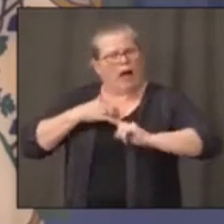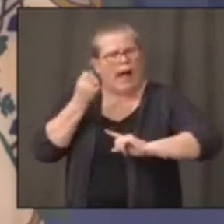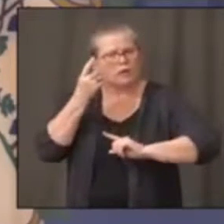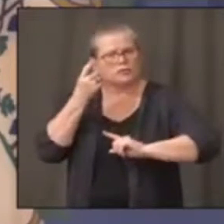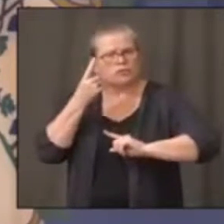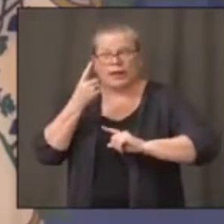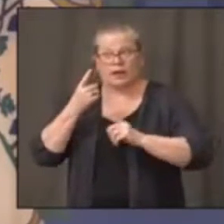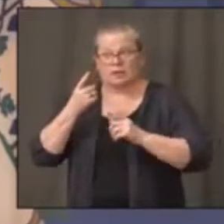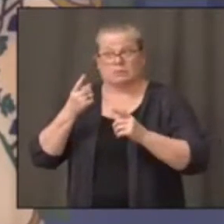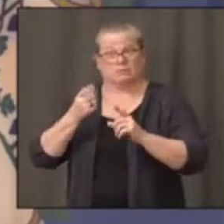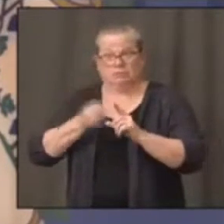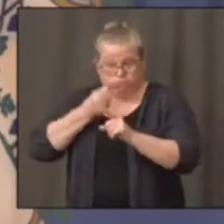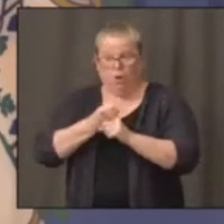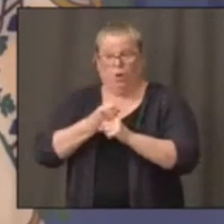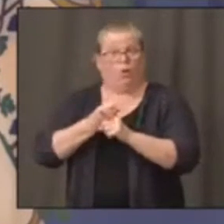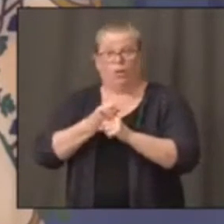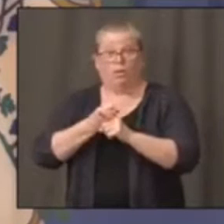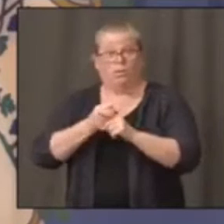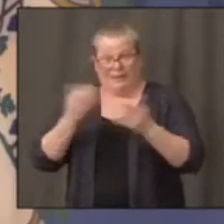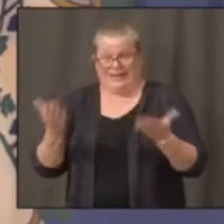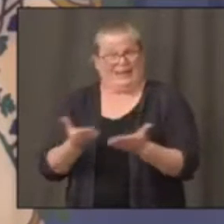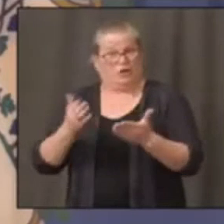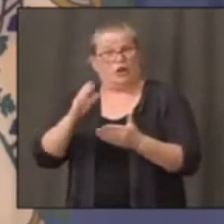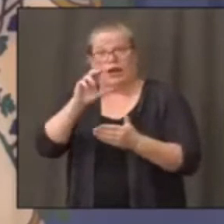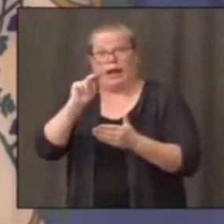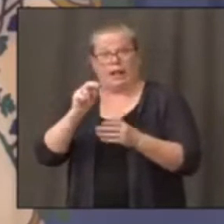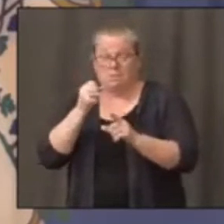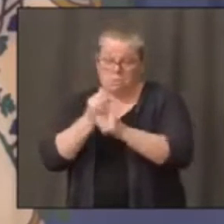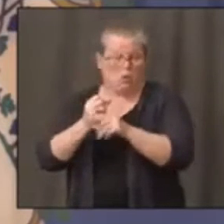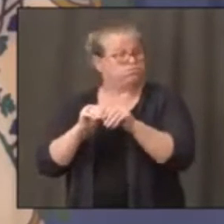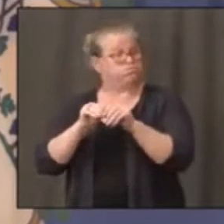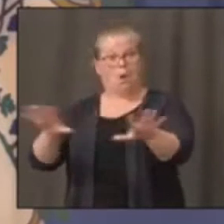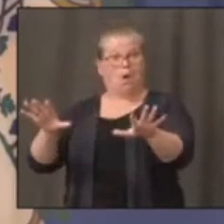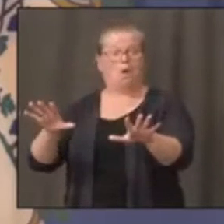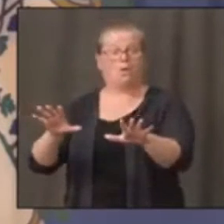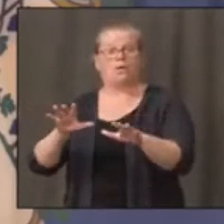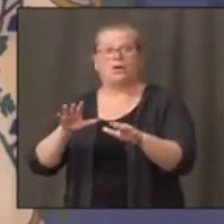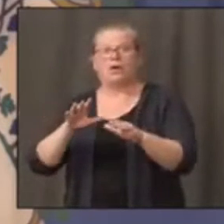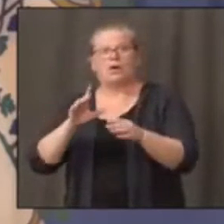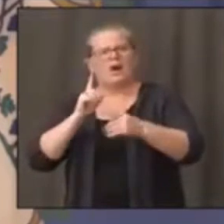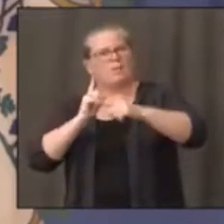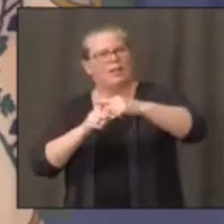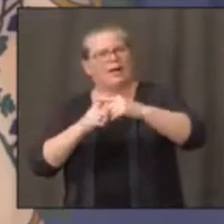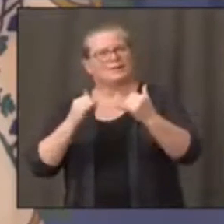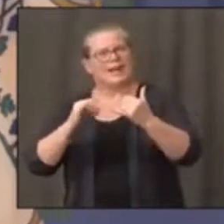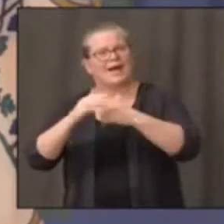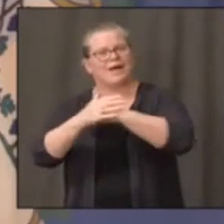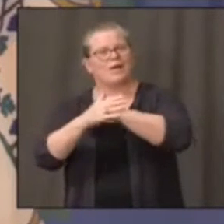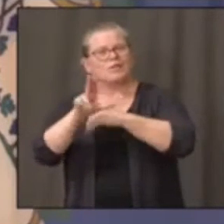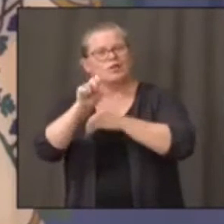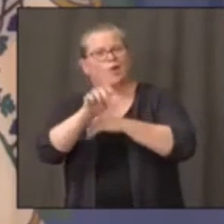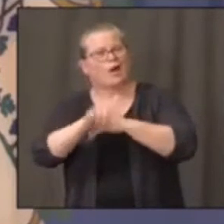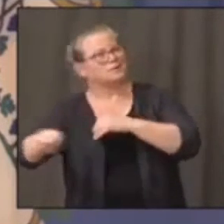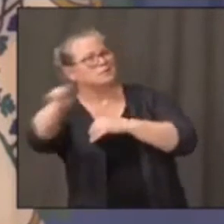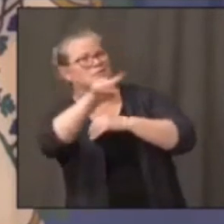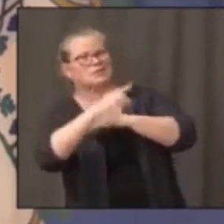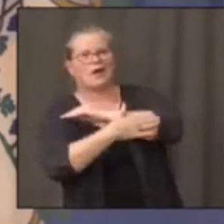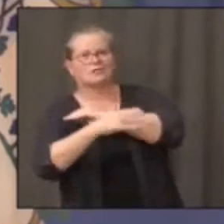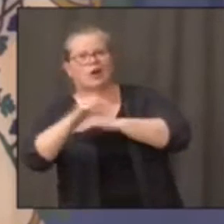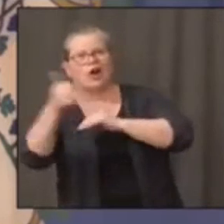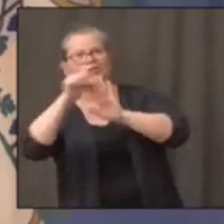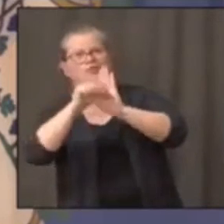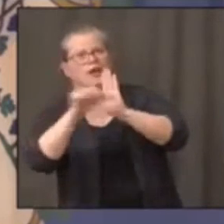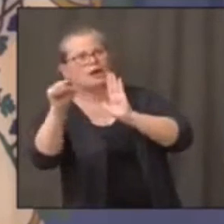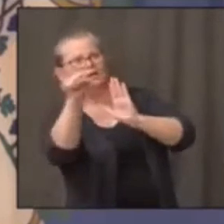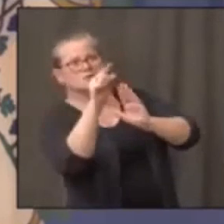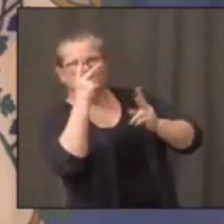there's necessary caution. My instinct is that maybe some parents will be hesitant at the beginning, but I sort of agree with Scott.